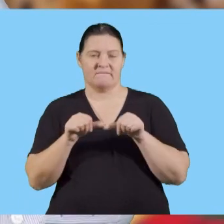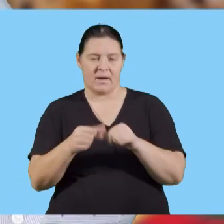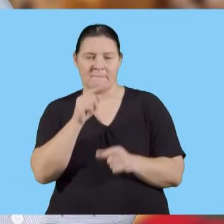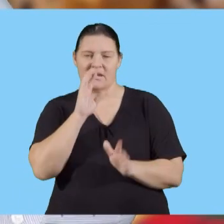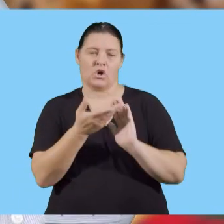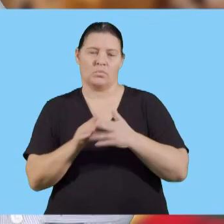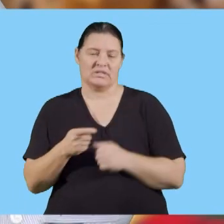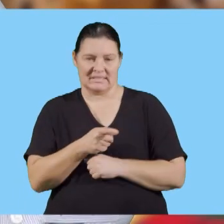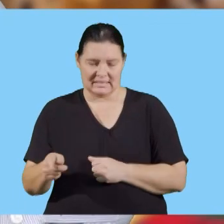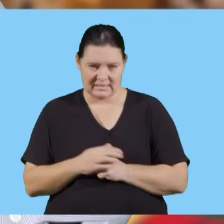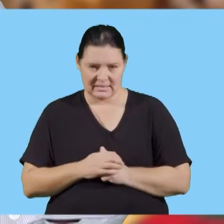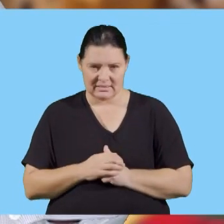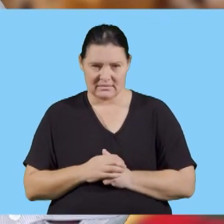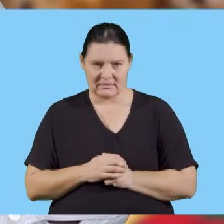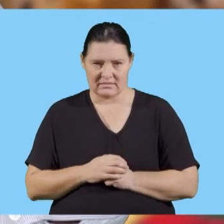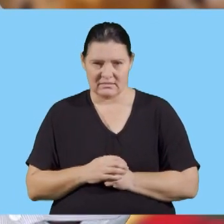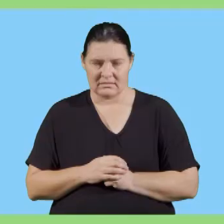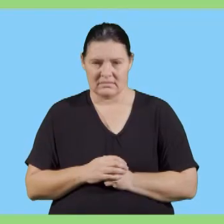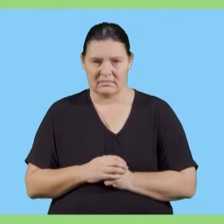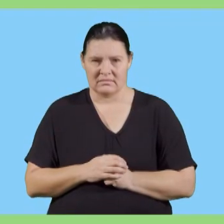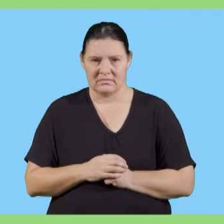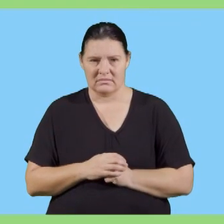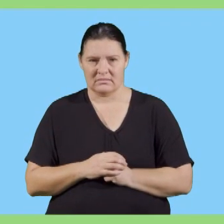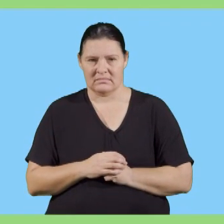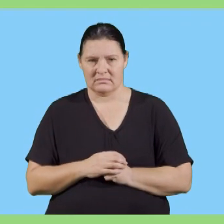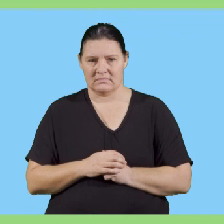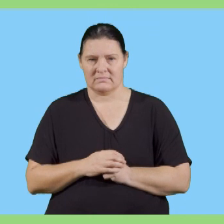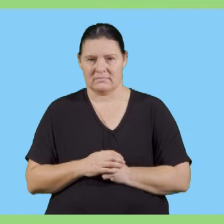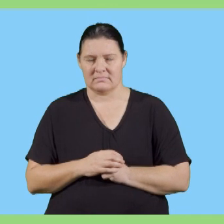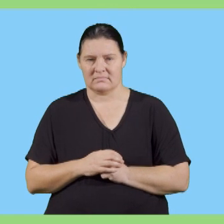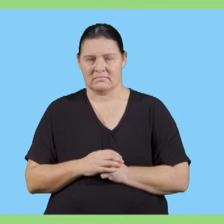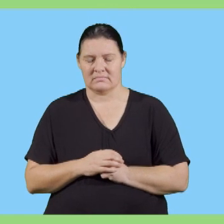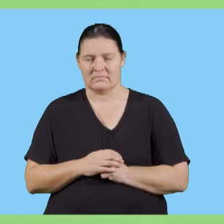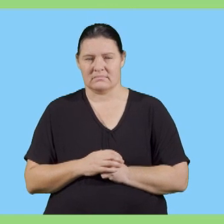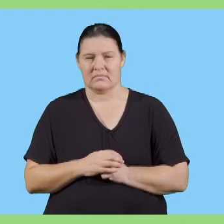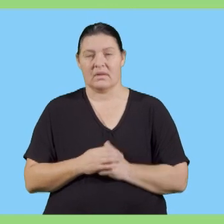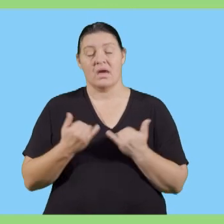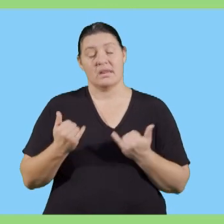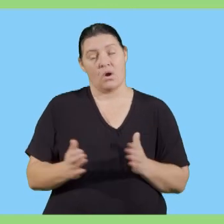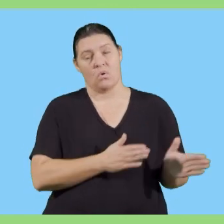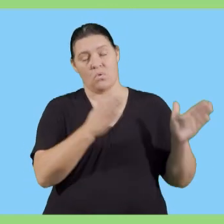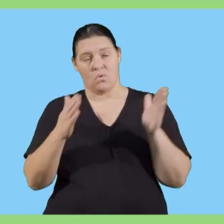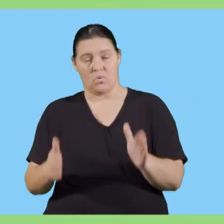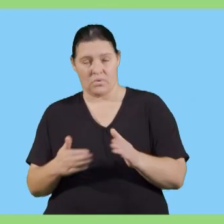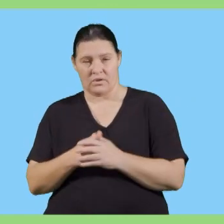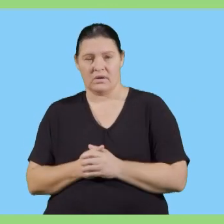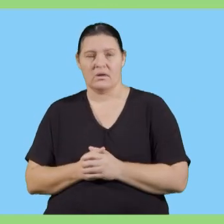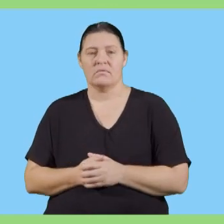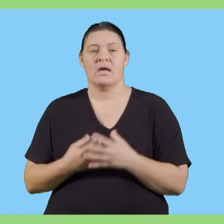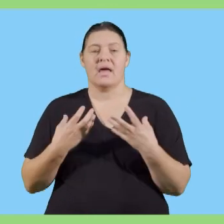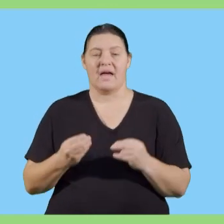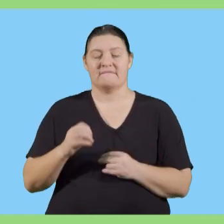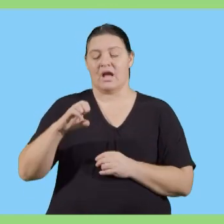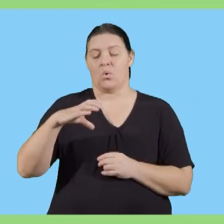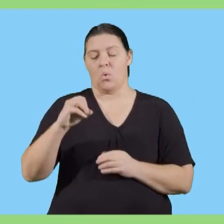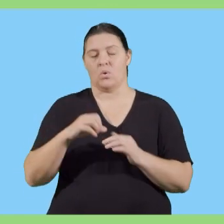community. Now, if we move on to the next one, we have an ecosystem. So an ecosystem here, we still have communities of